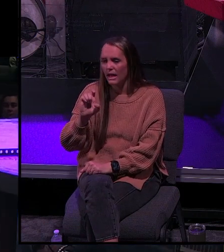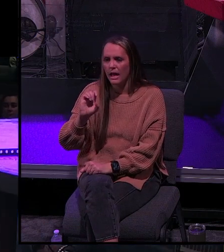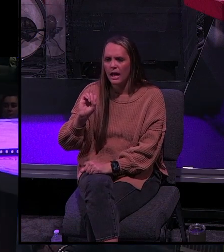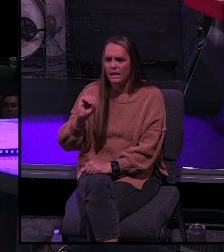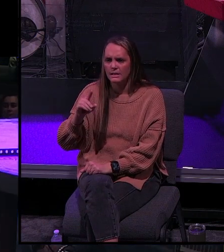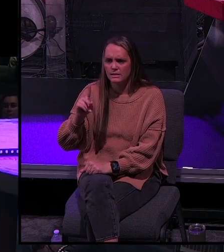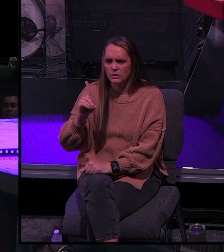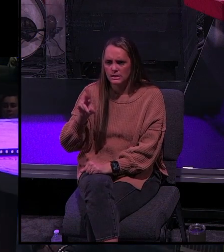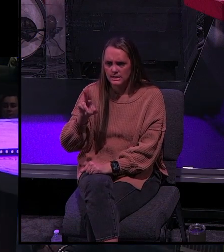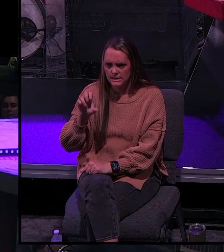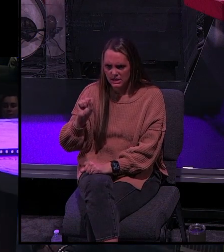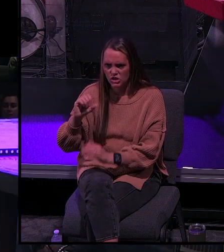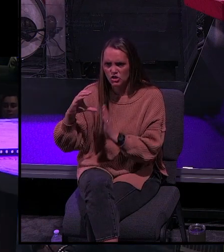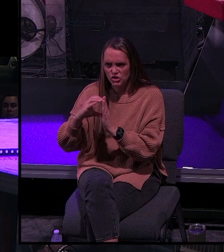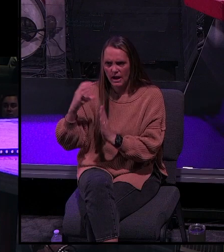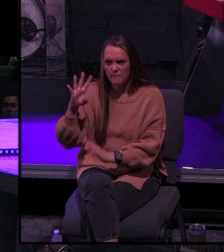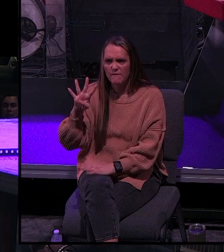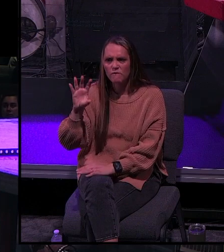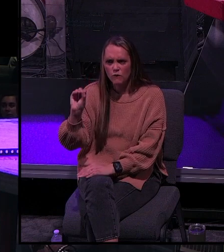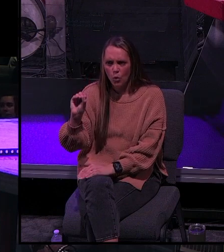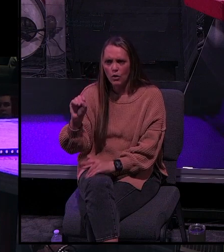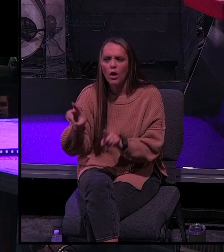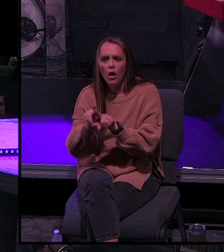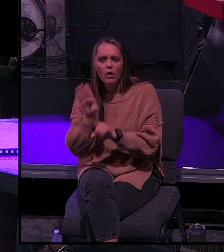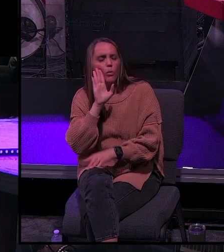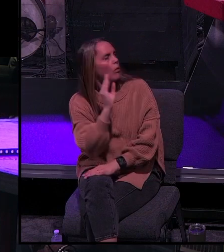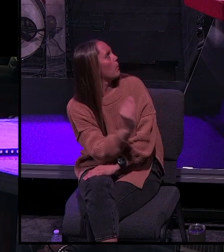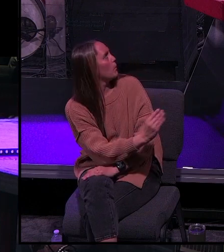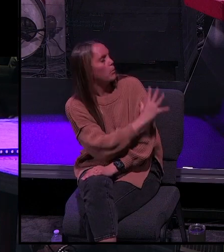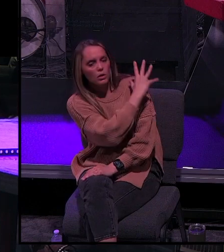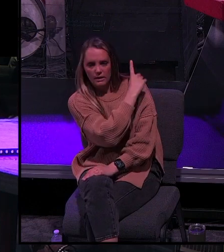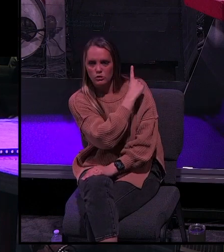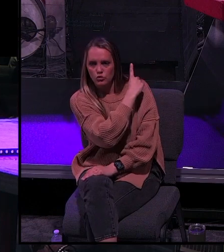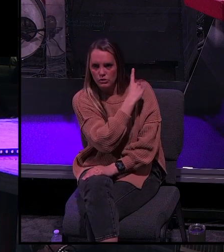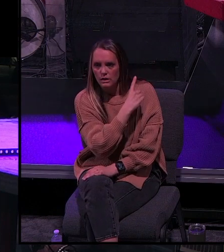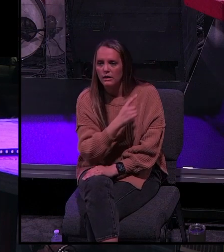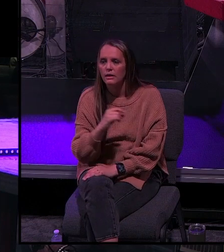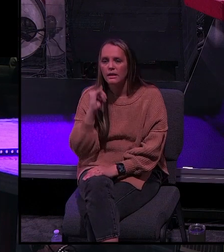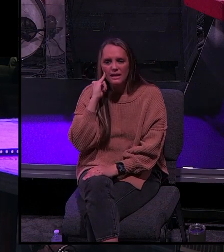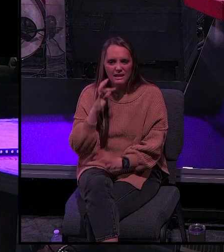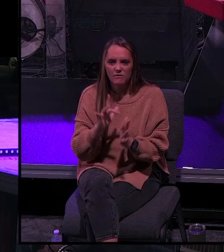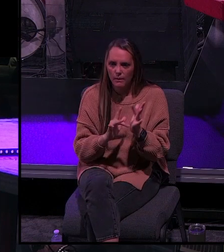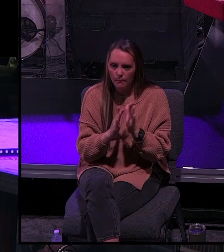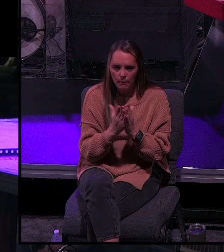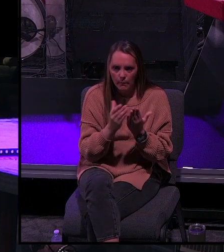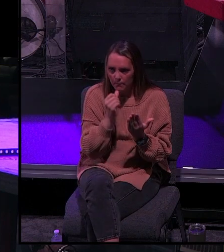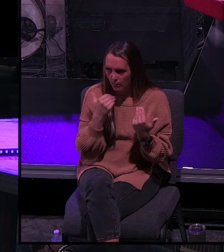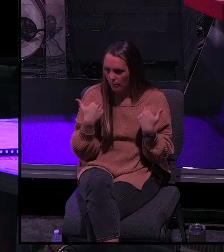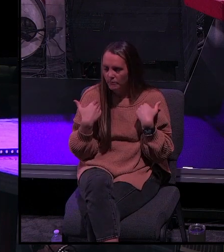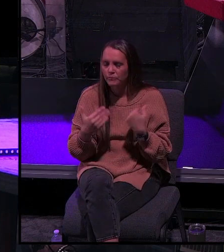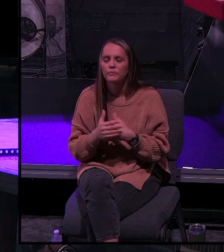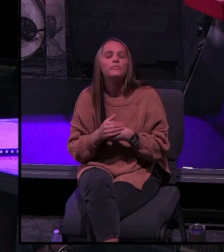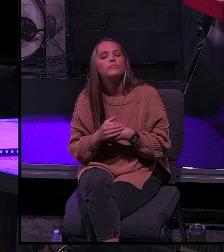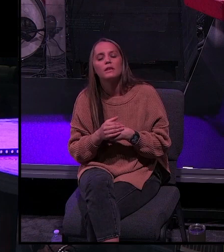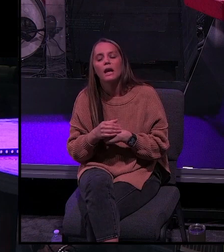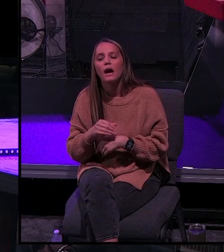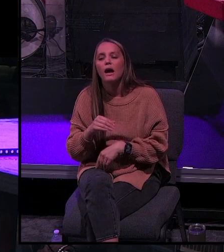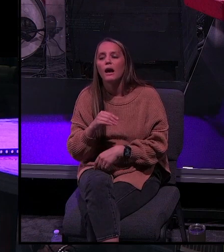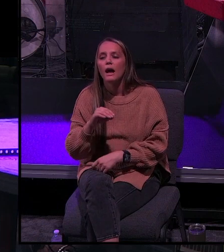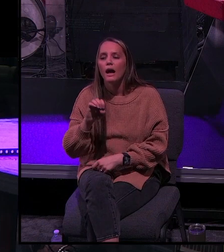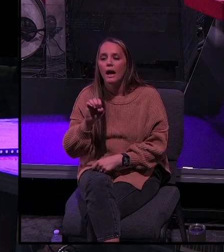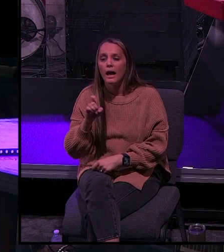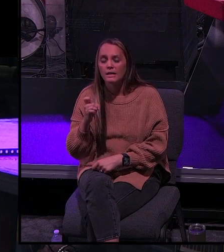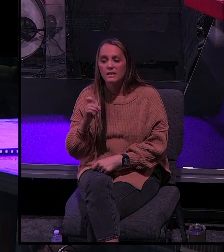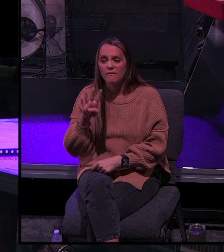and the passage will be up on the screen as well if you don't have your Bible with you or available. So right now, Exodus 40 is the moment where